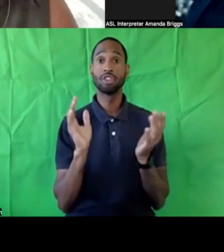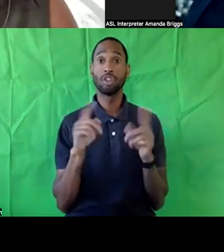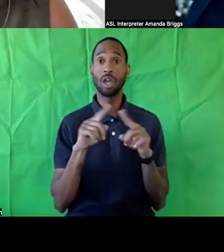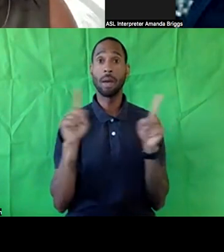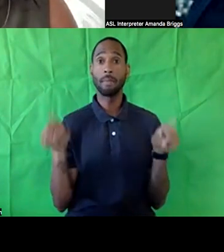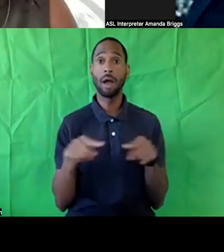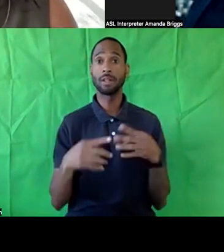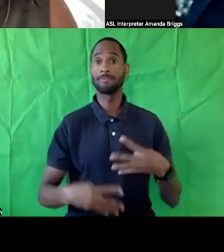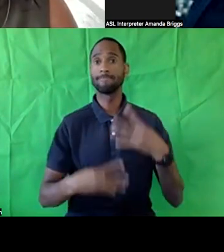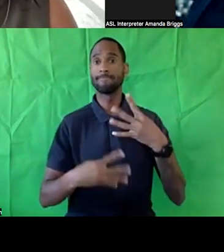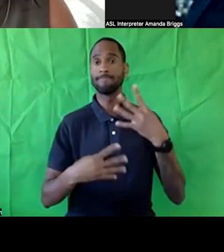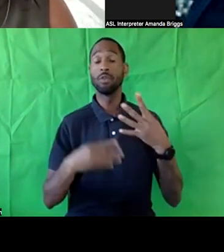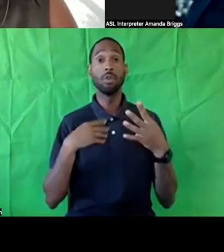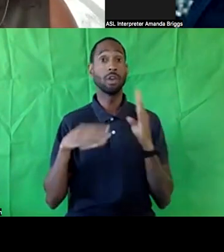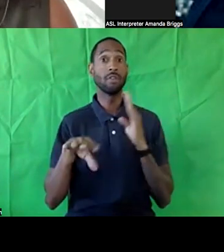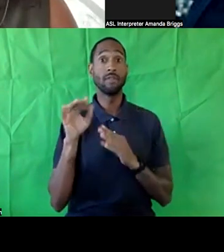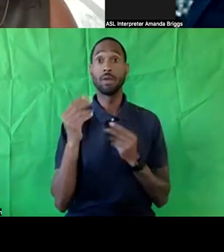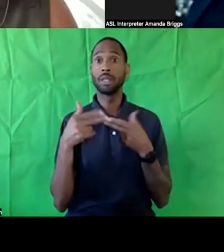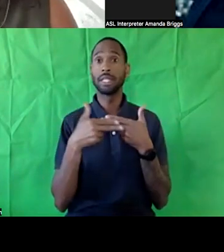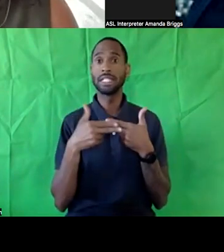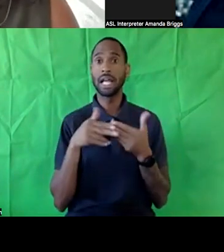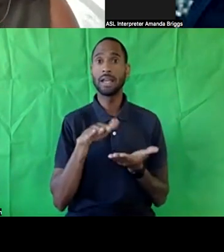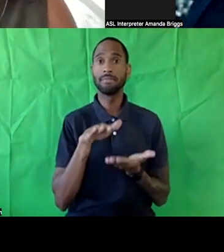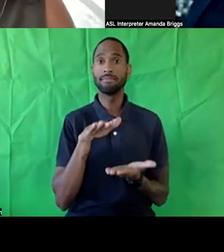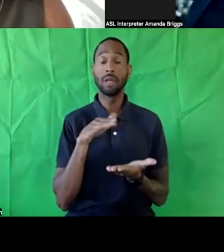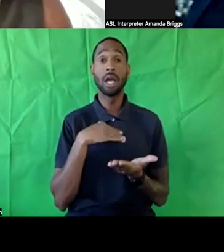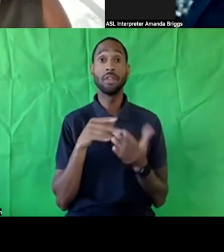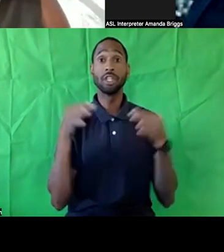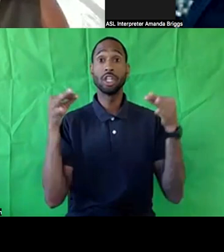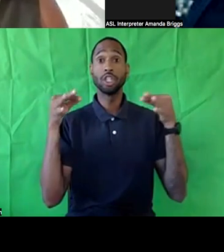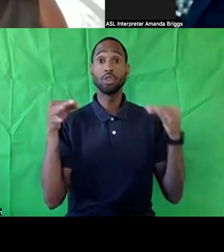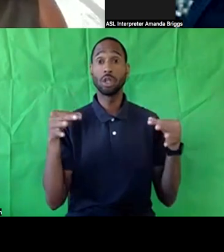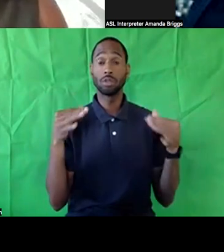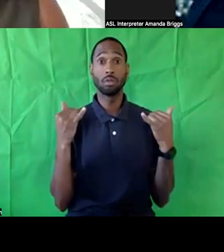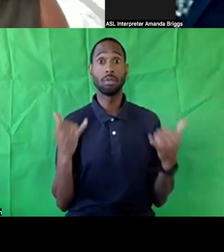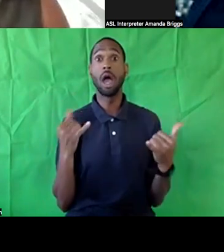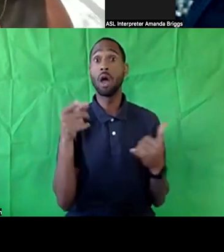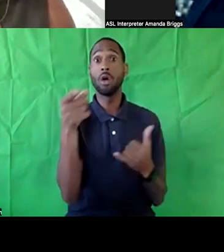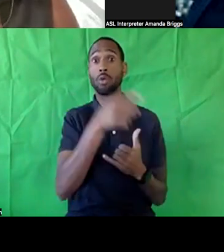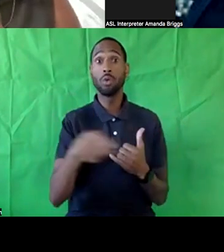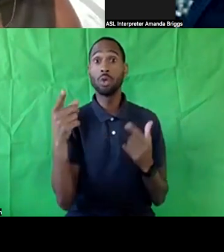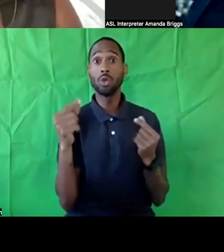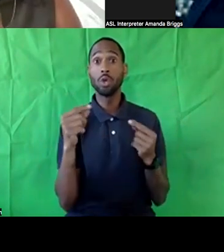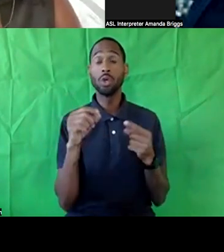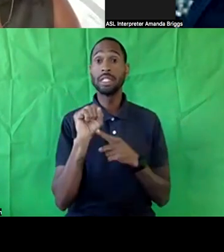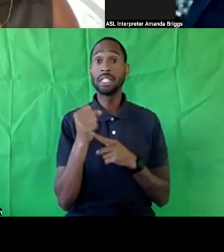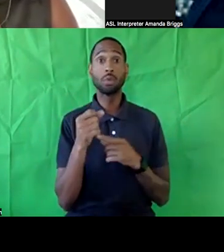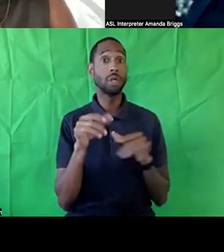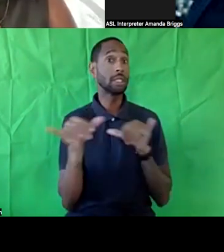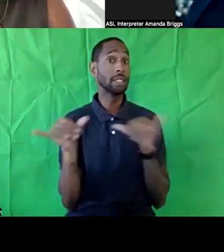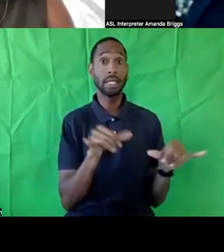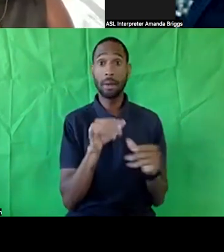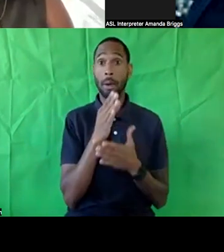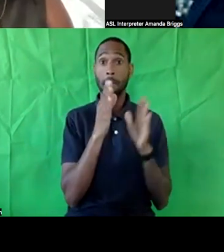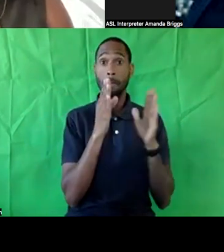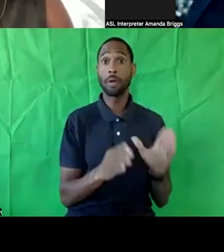You can find the slide deck and the instructions. So this time round, scenario is the same. Person A, you're gonna